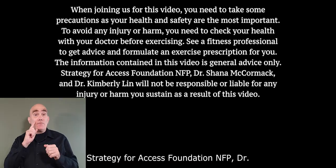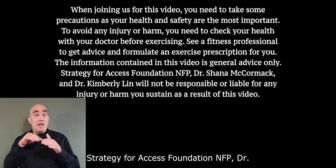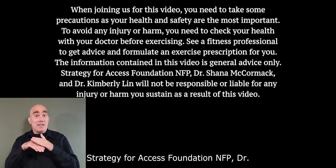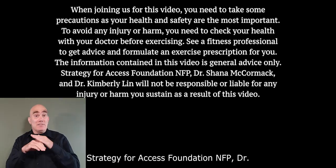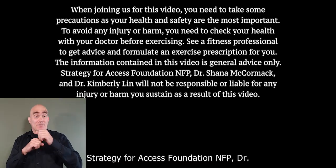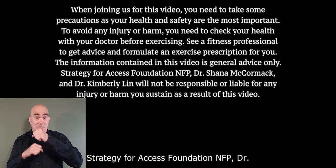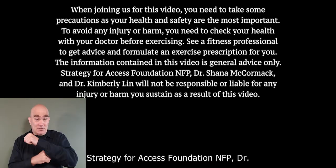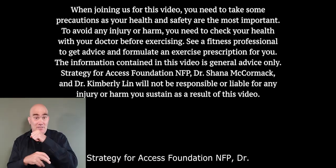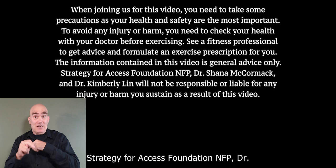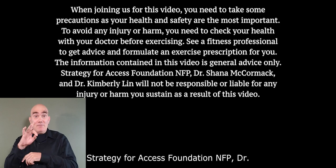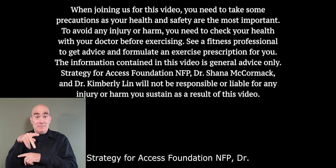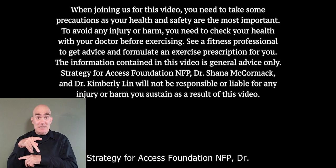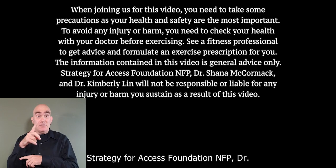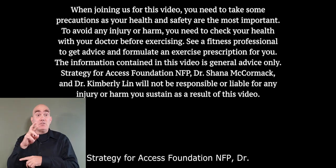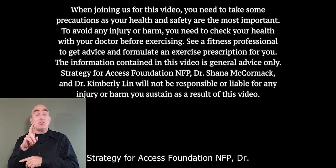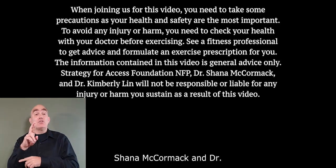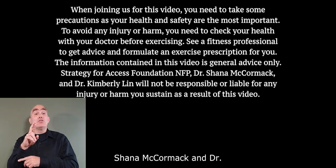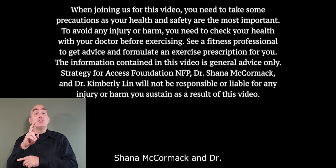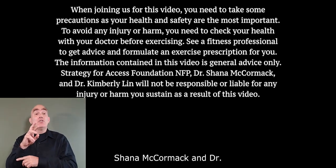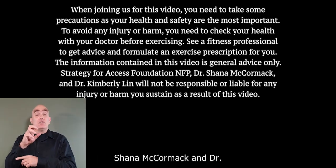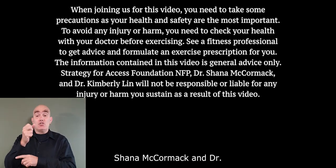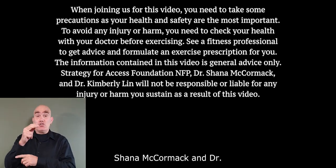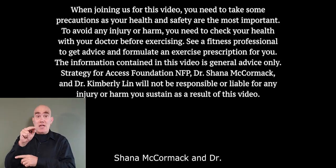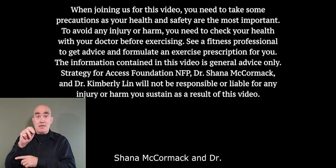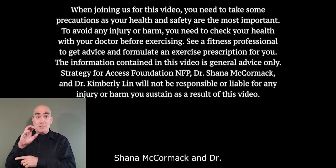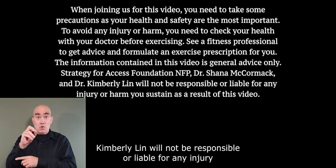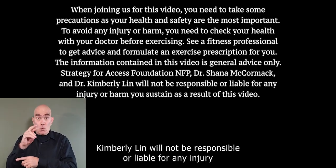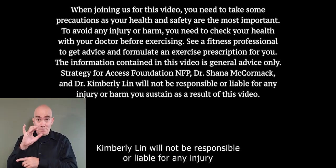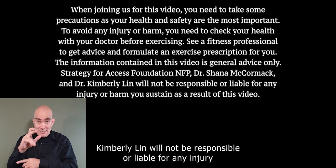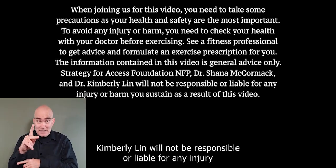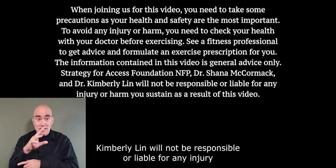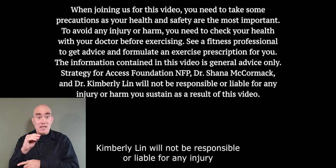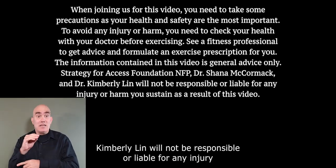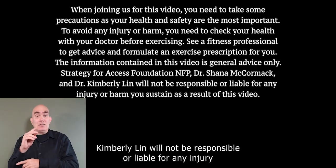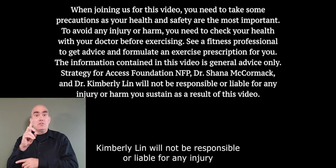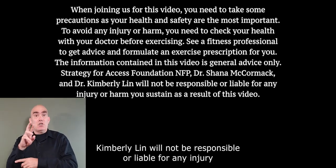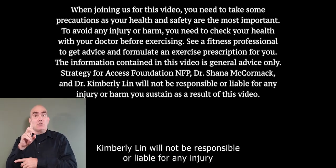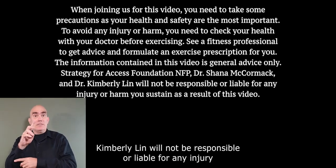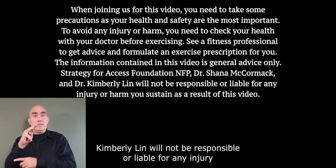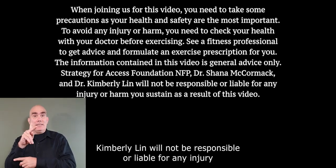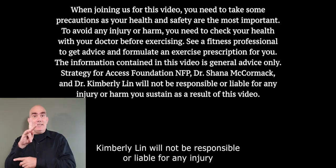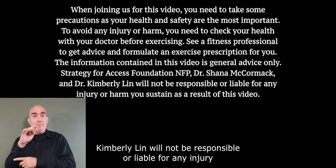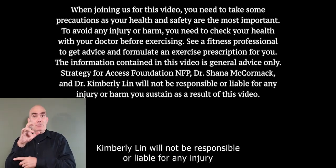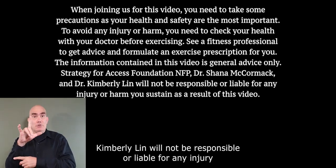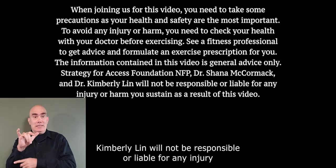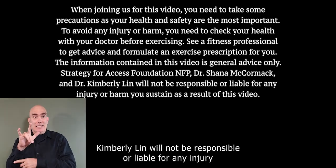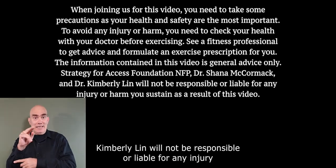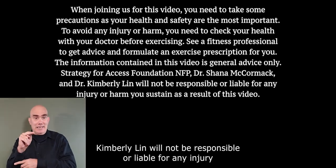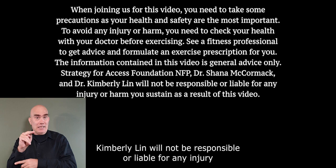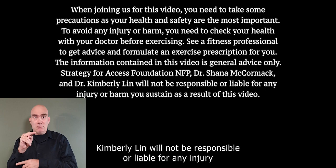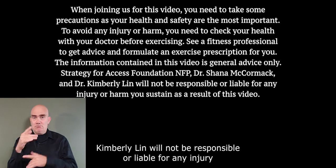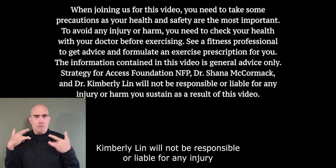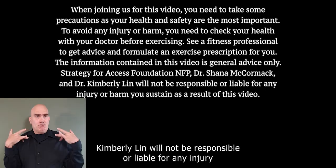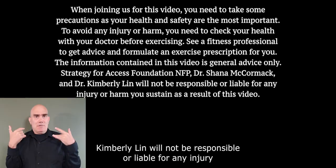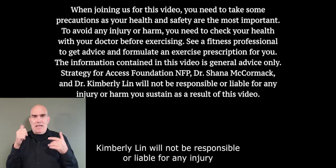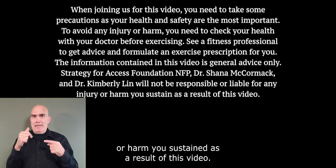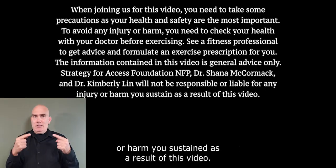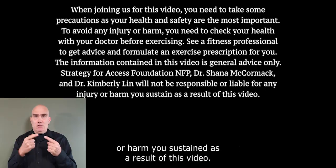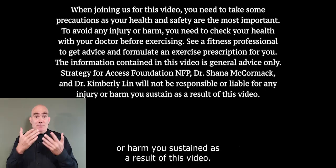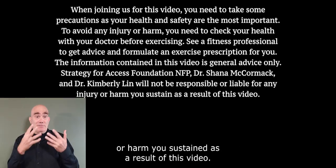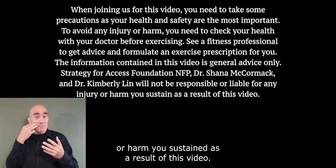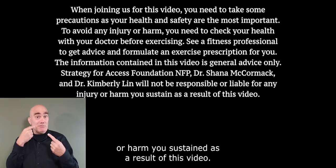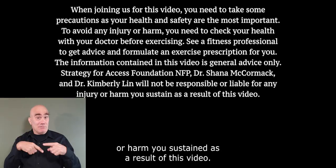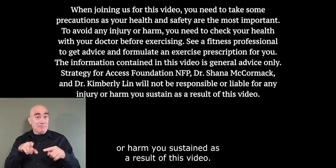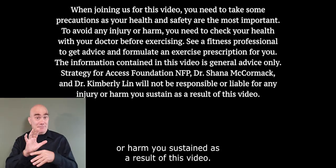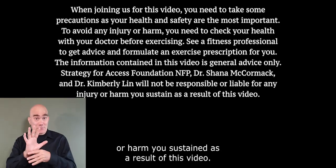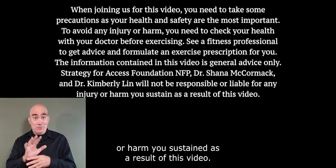Access Foundation NFP, Dr. Shana McCormack and Dr. Kimberly Lin will not be responsible or liable for any injury or harm